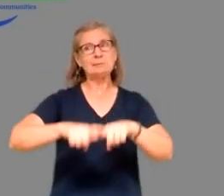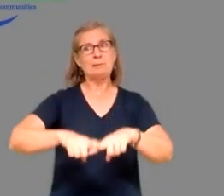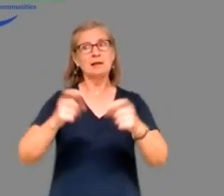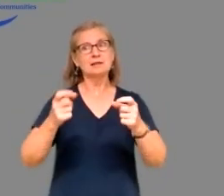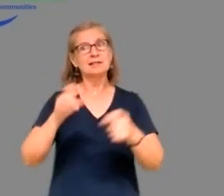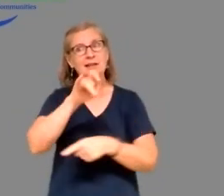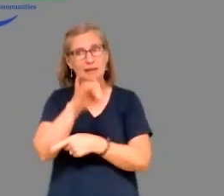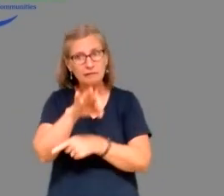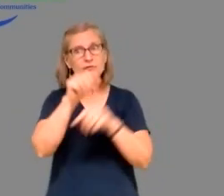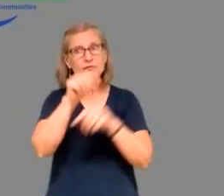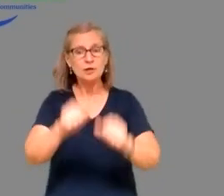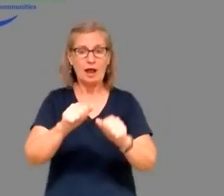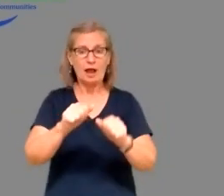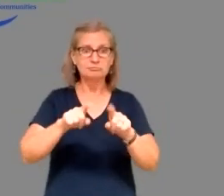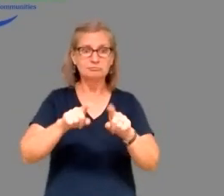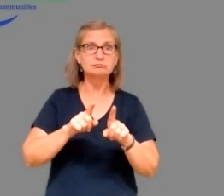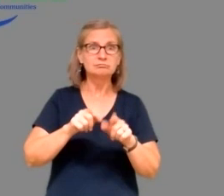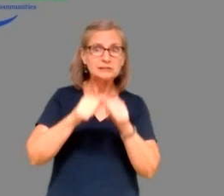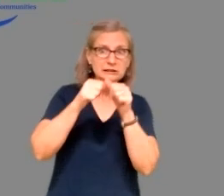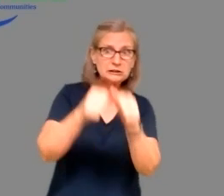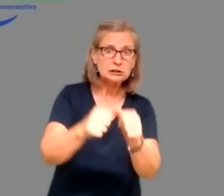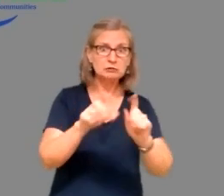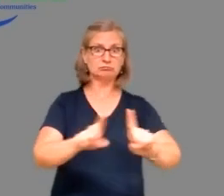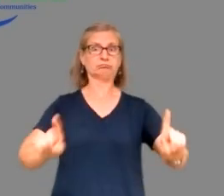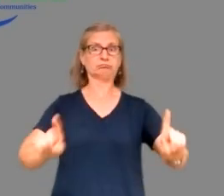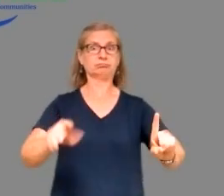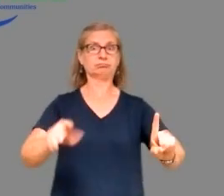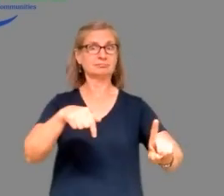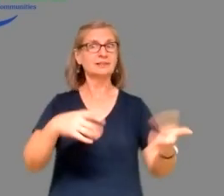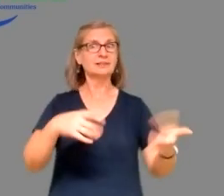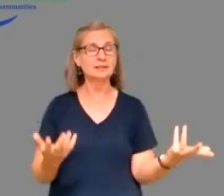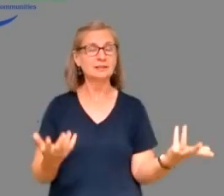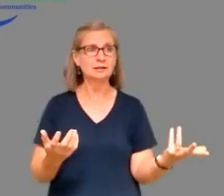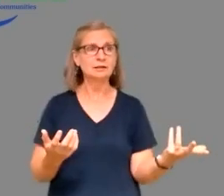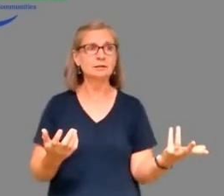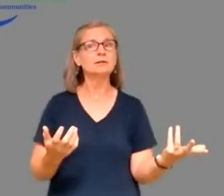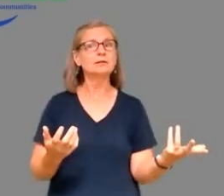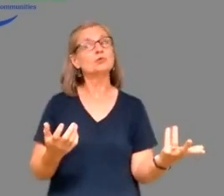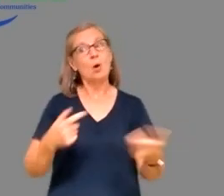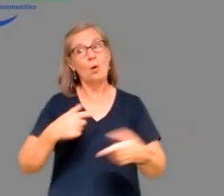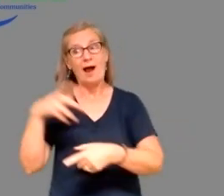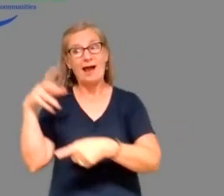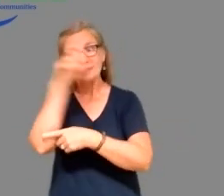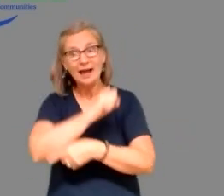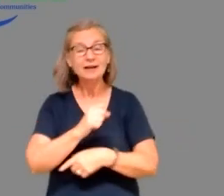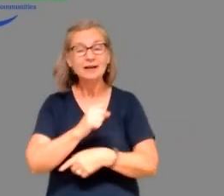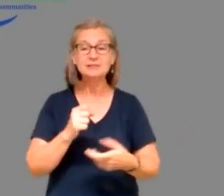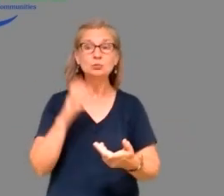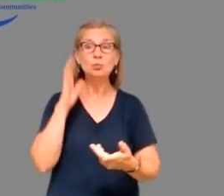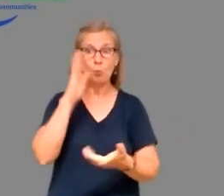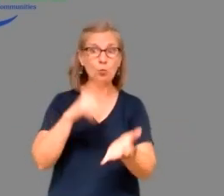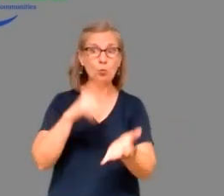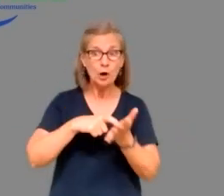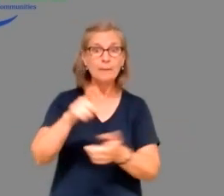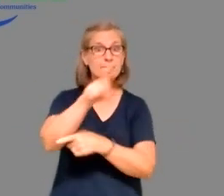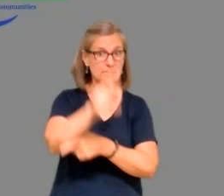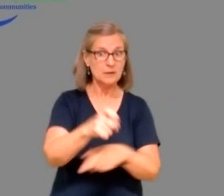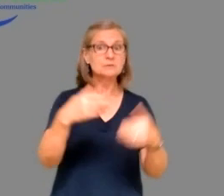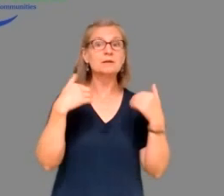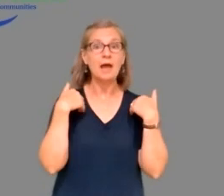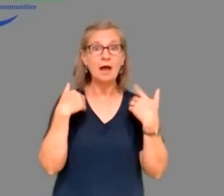going to start doing these things, the thermometers and sanitizers, all of those things, in order to keep the staff and